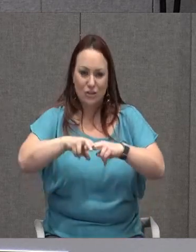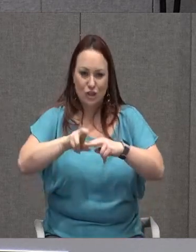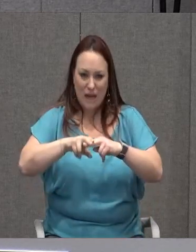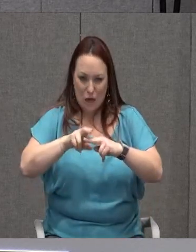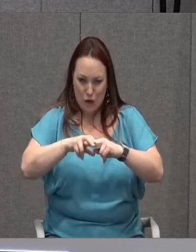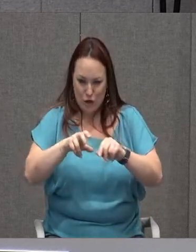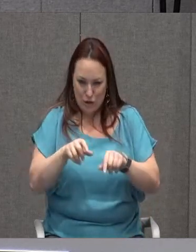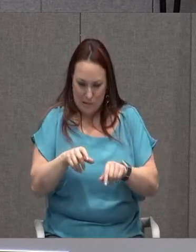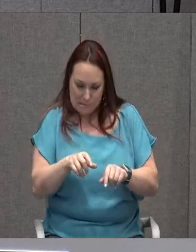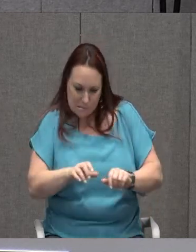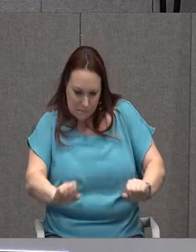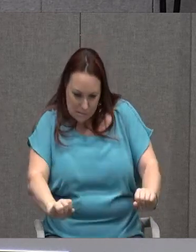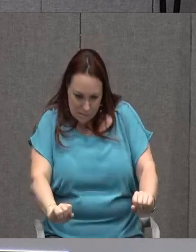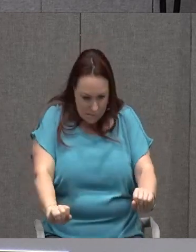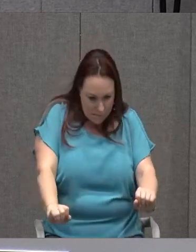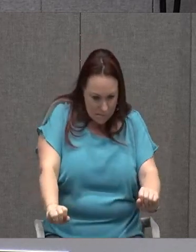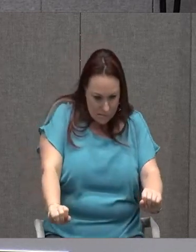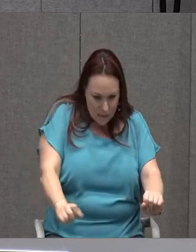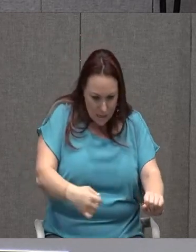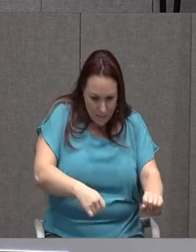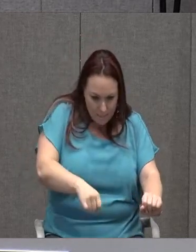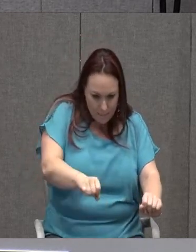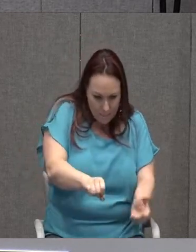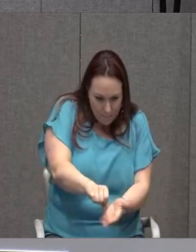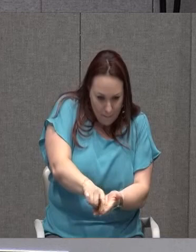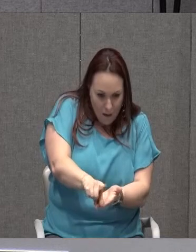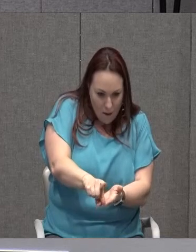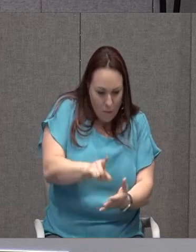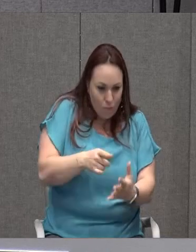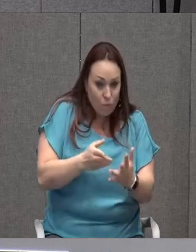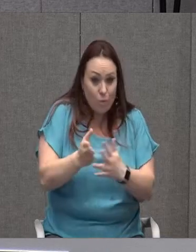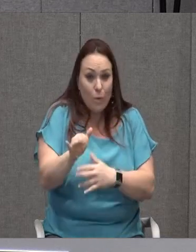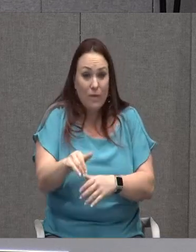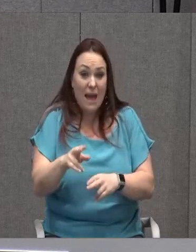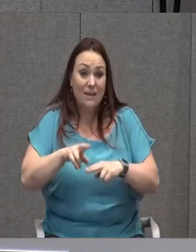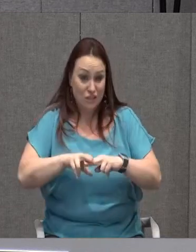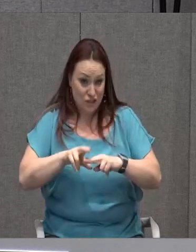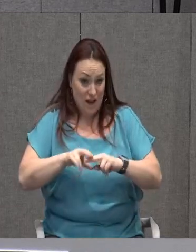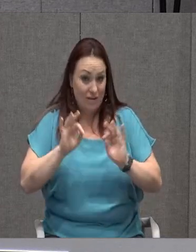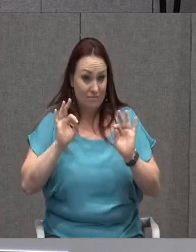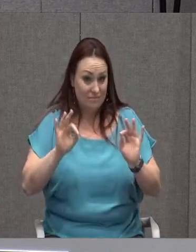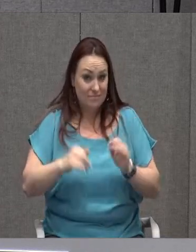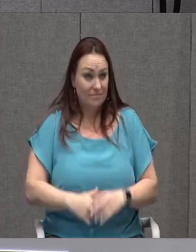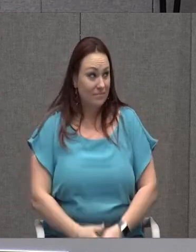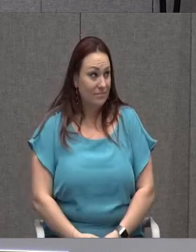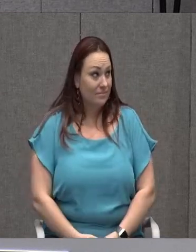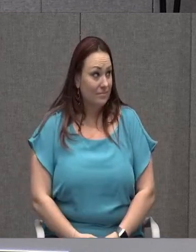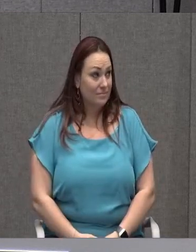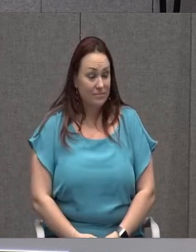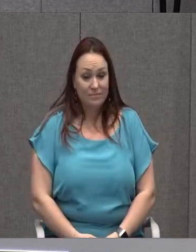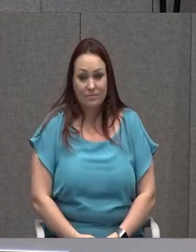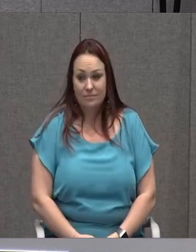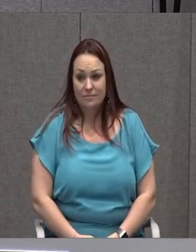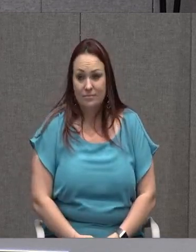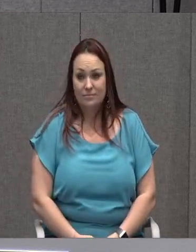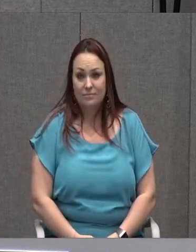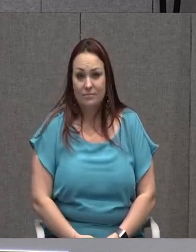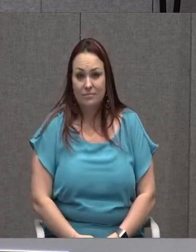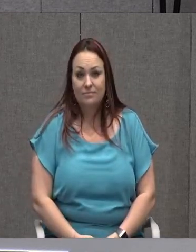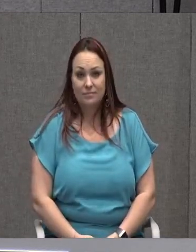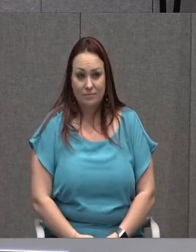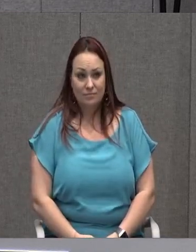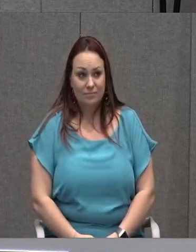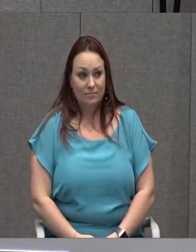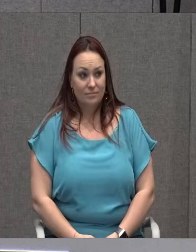and you could aim to try to get all of your socks through that chair. Si Si no tienen alguien a jugar